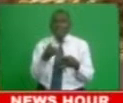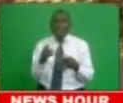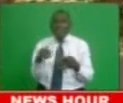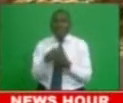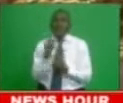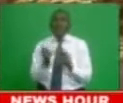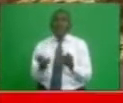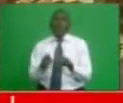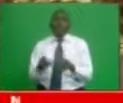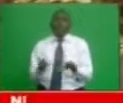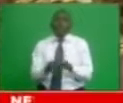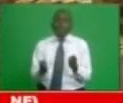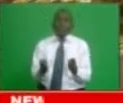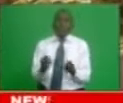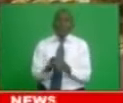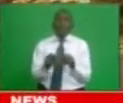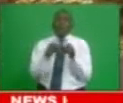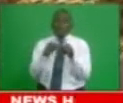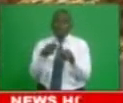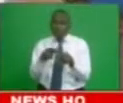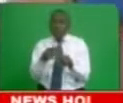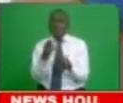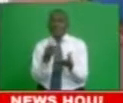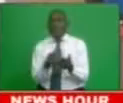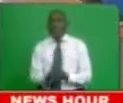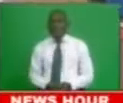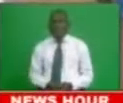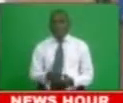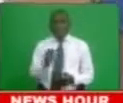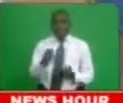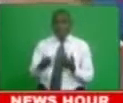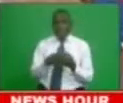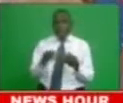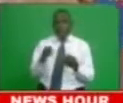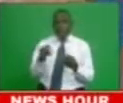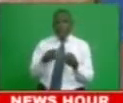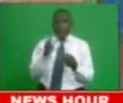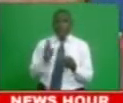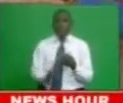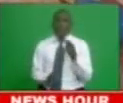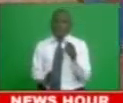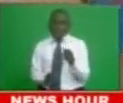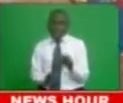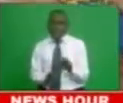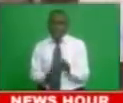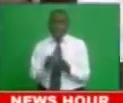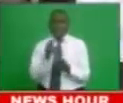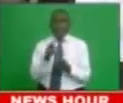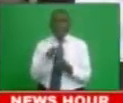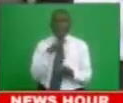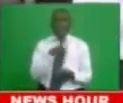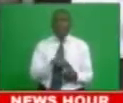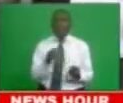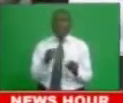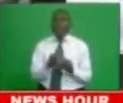ones, and to maintain existing ones. A customer of the bank, Madam Comfort Kulike, who has benefited